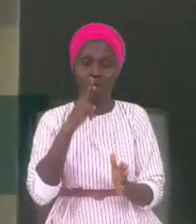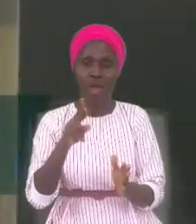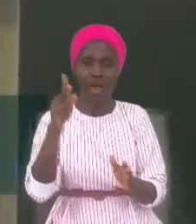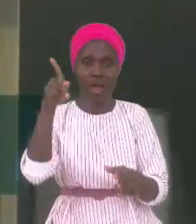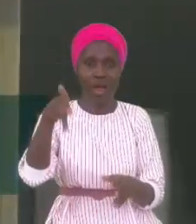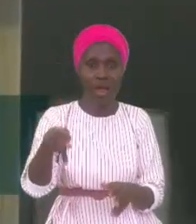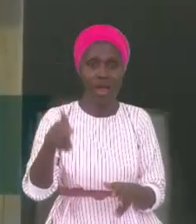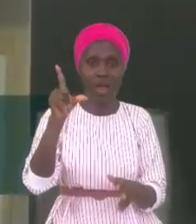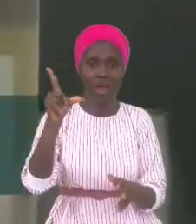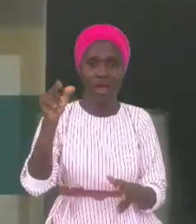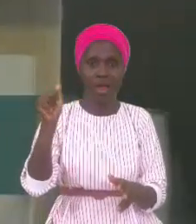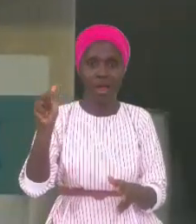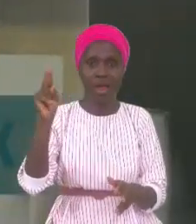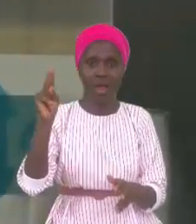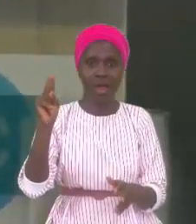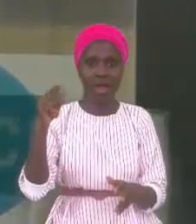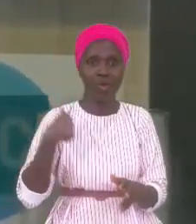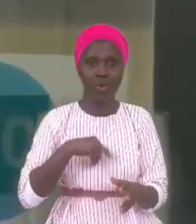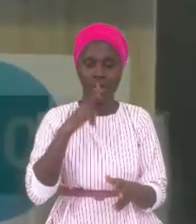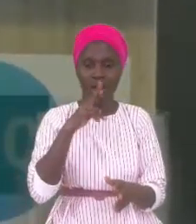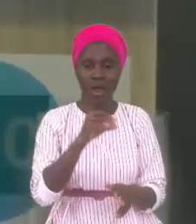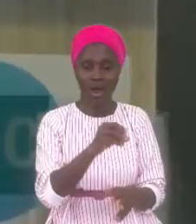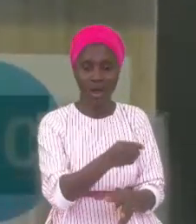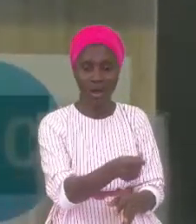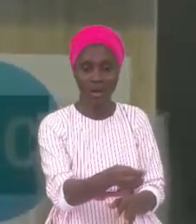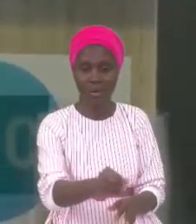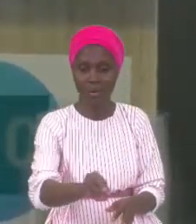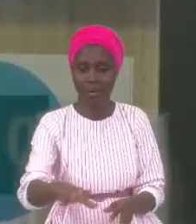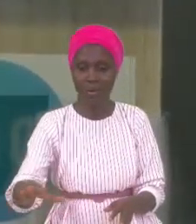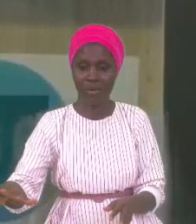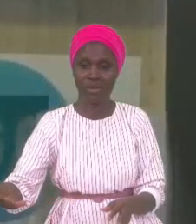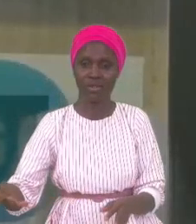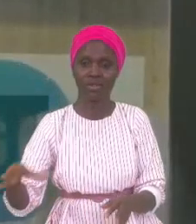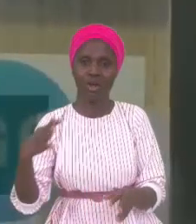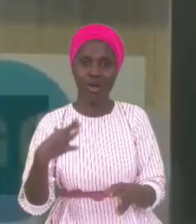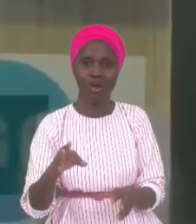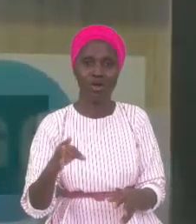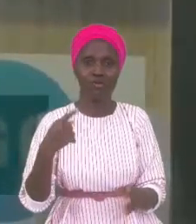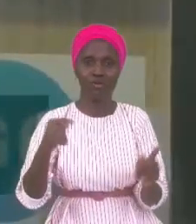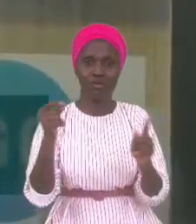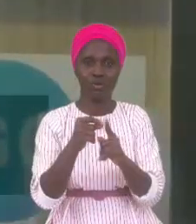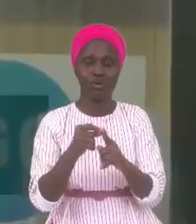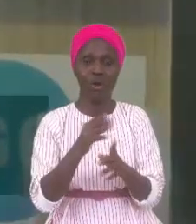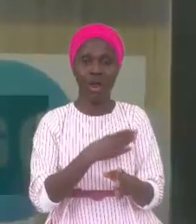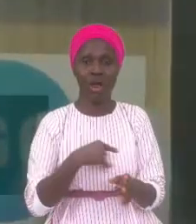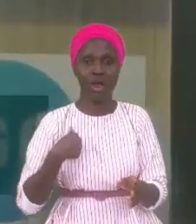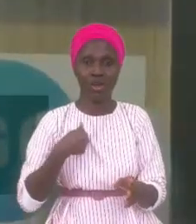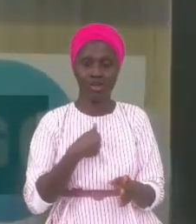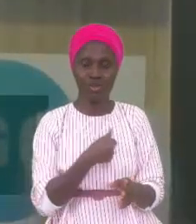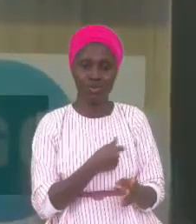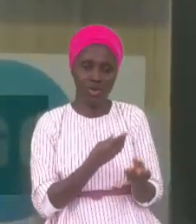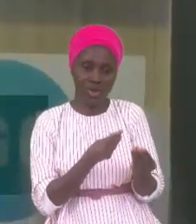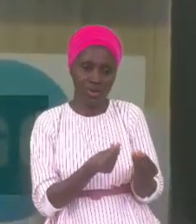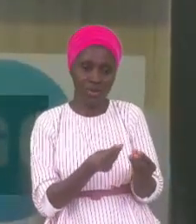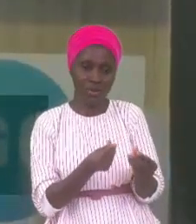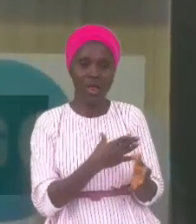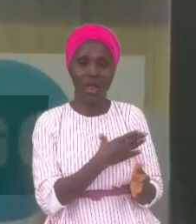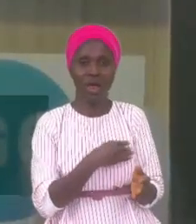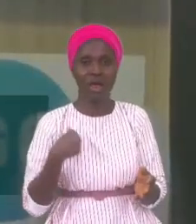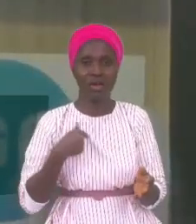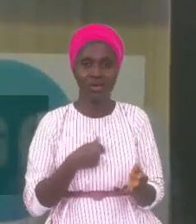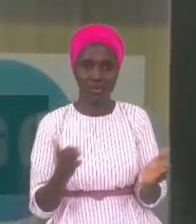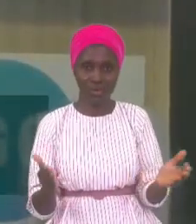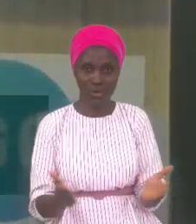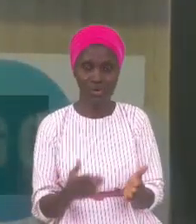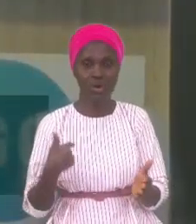the word, and then we plant the churches, and we nurture, we nourish, we establish, and